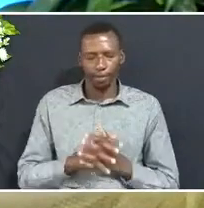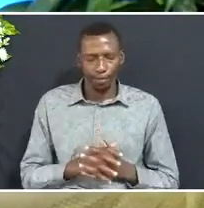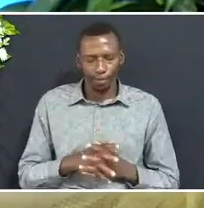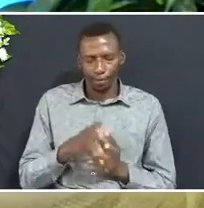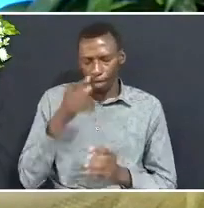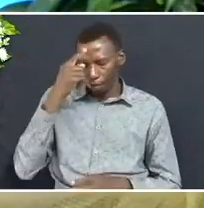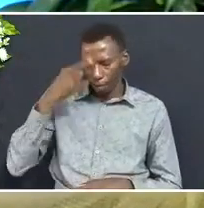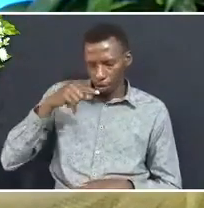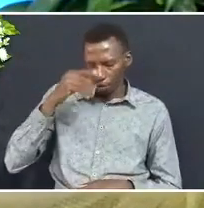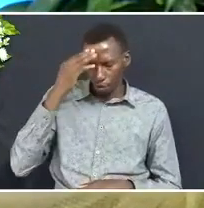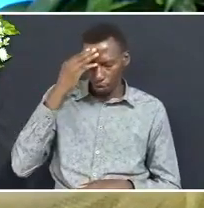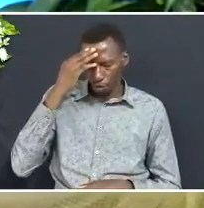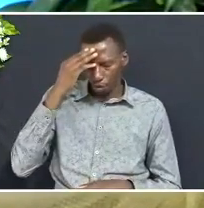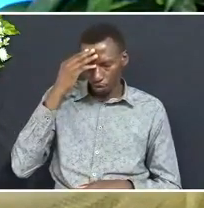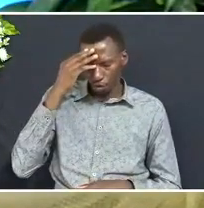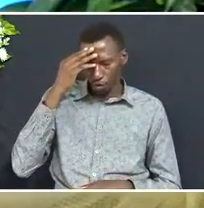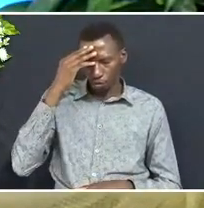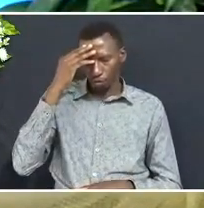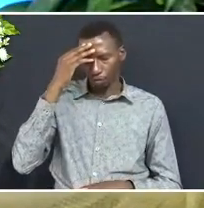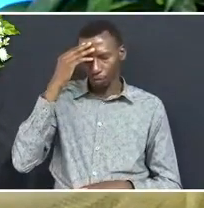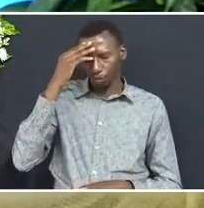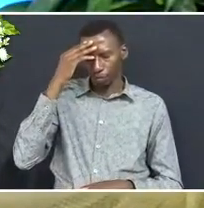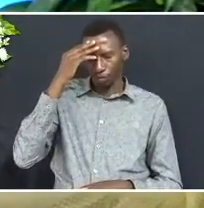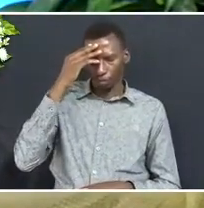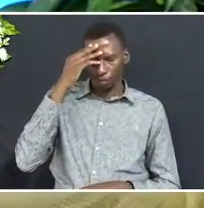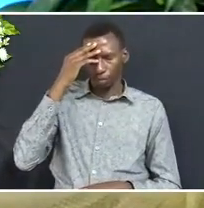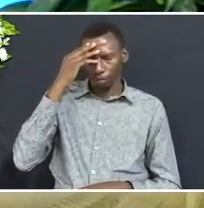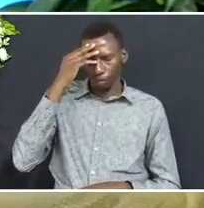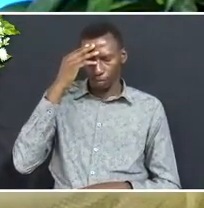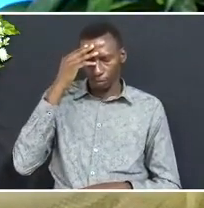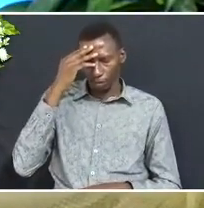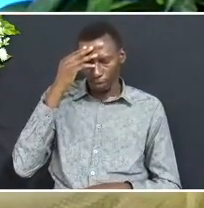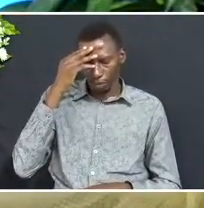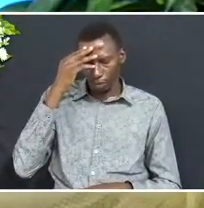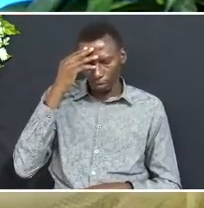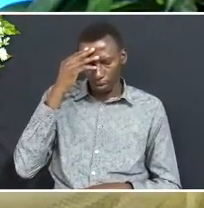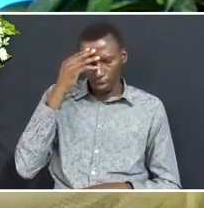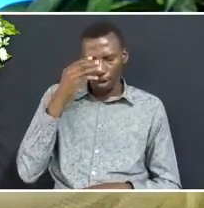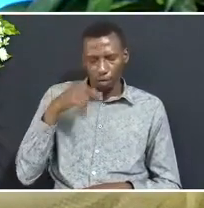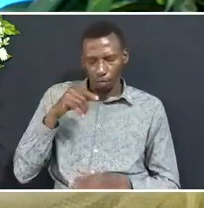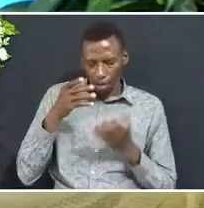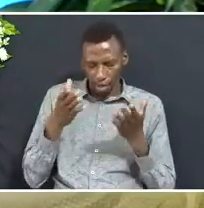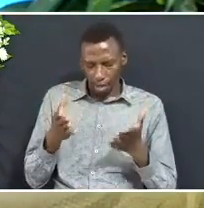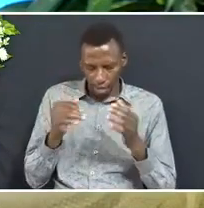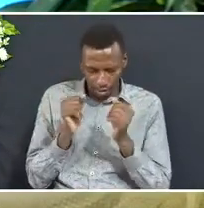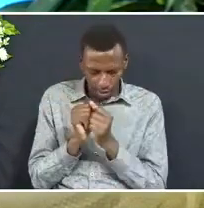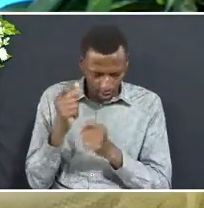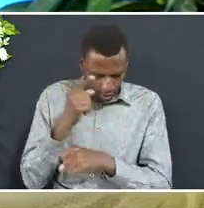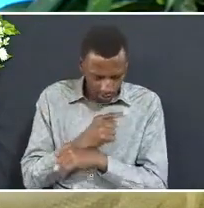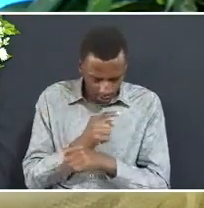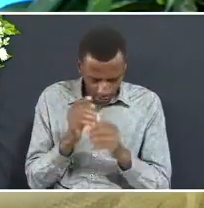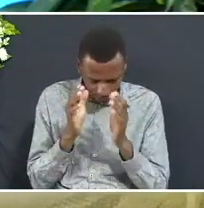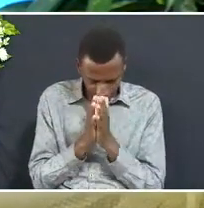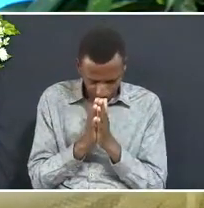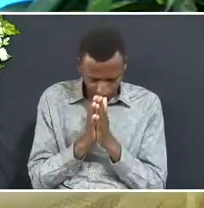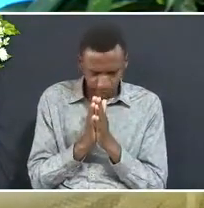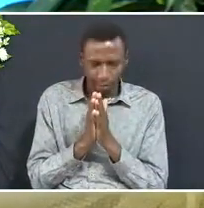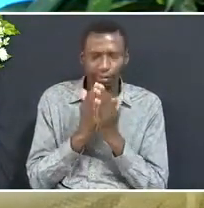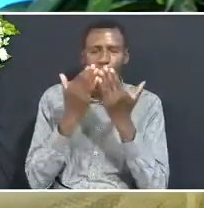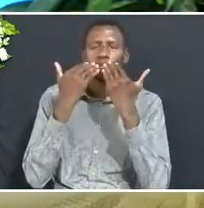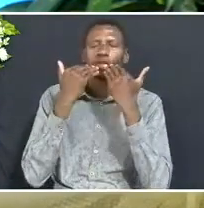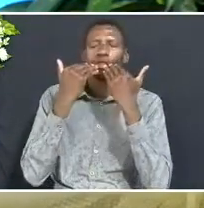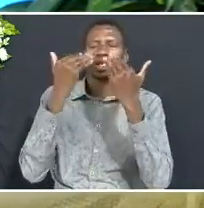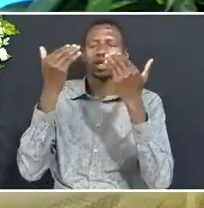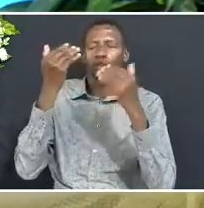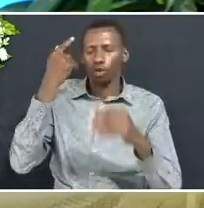because we know who you are. Thank you for the 10 days of prayer. Thank you for our